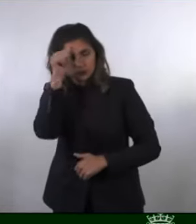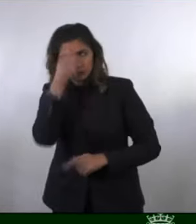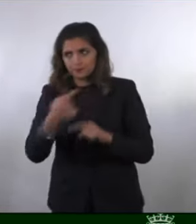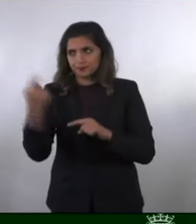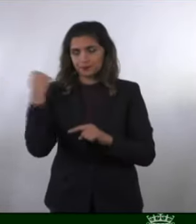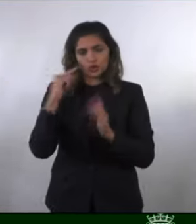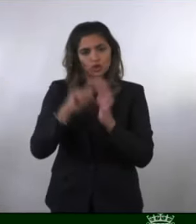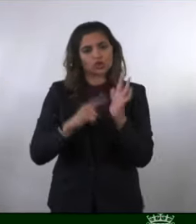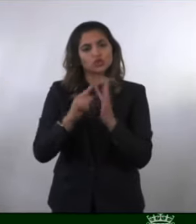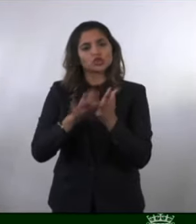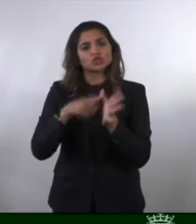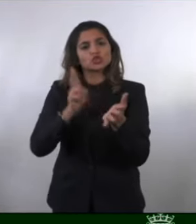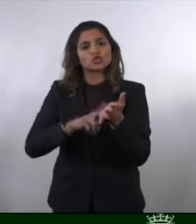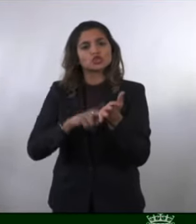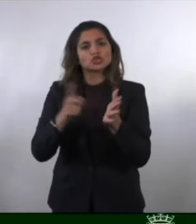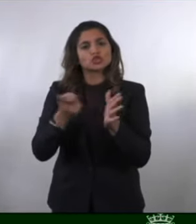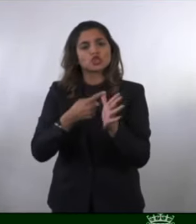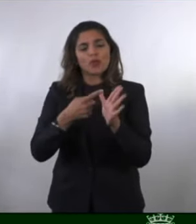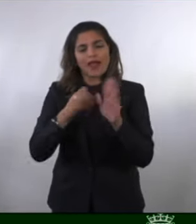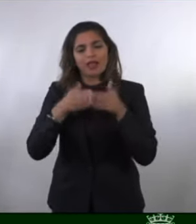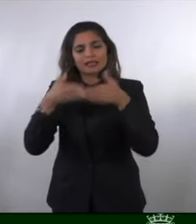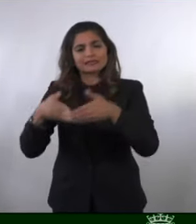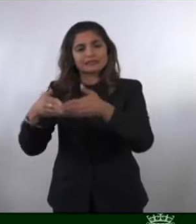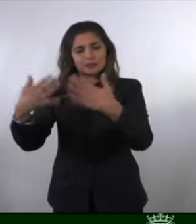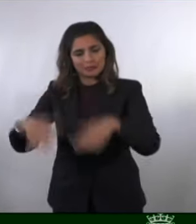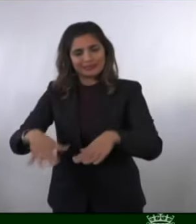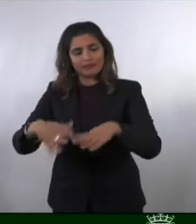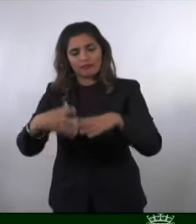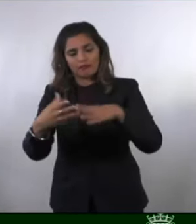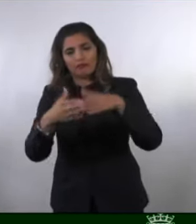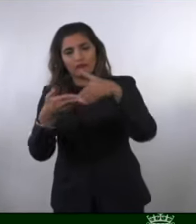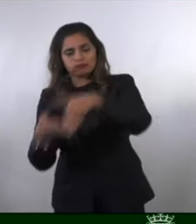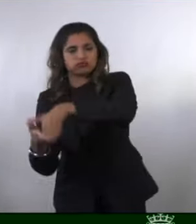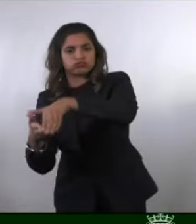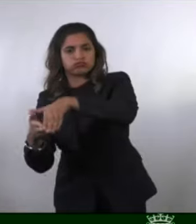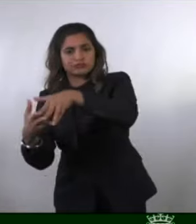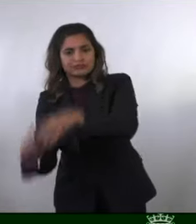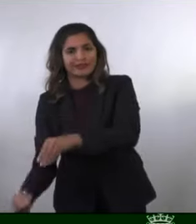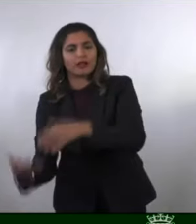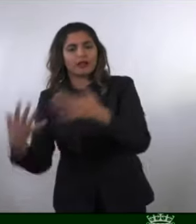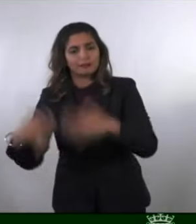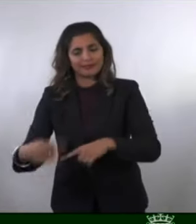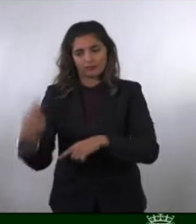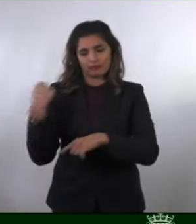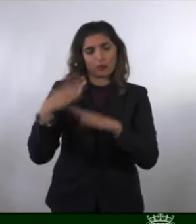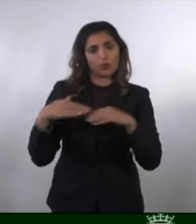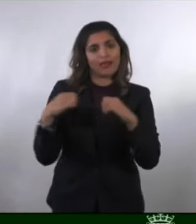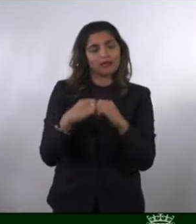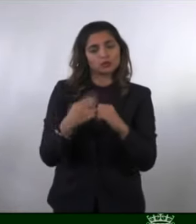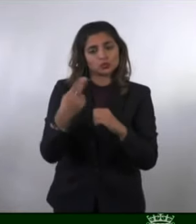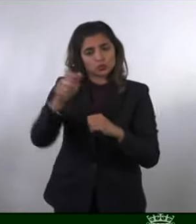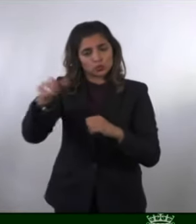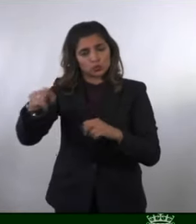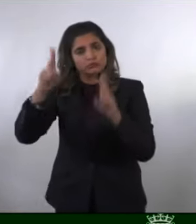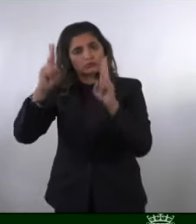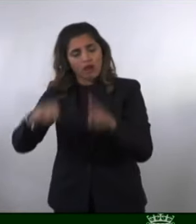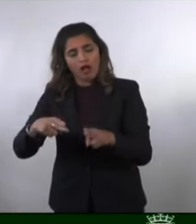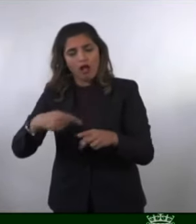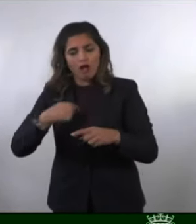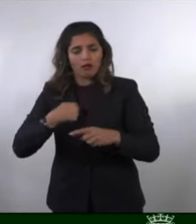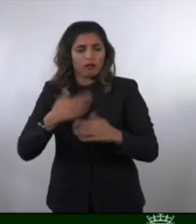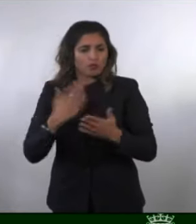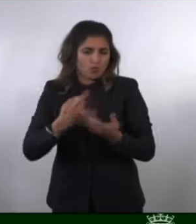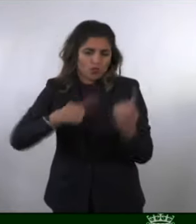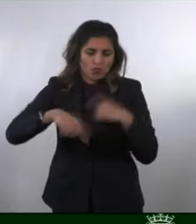this weekend. If I might ask the Prime Minister, with regards to the announcement that he's made today, will he be making the desire to put